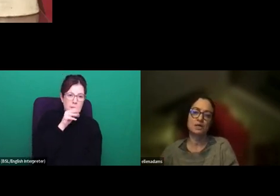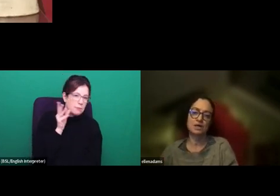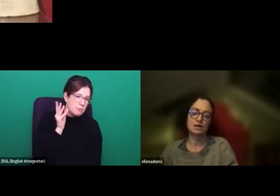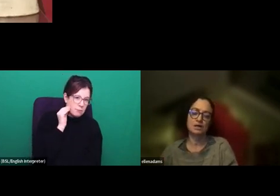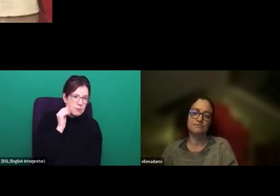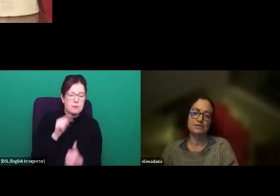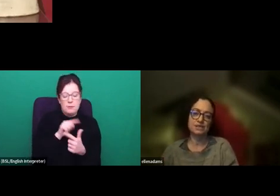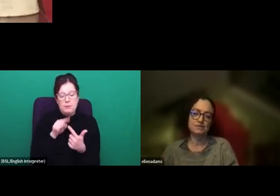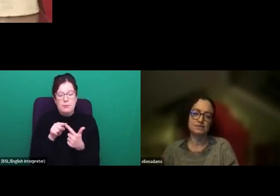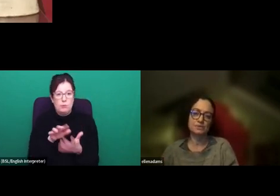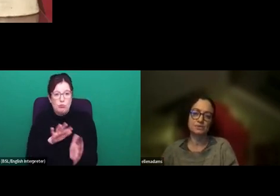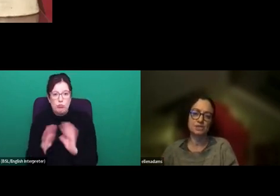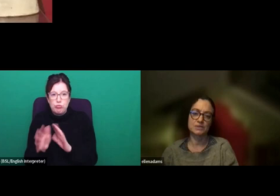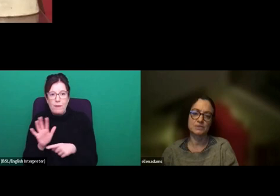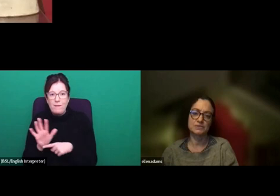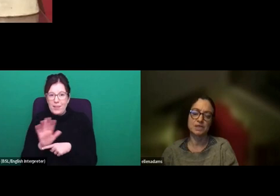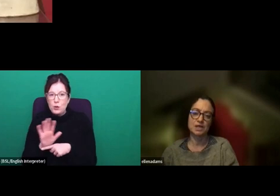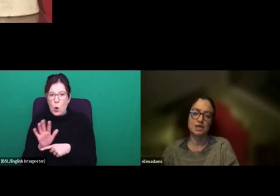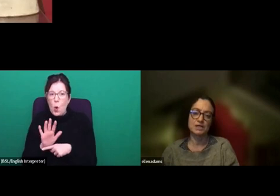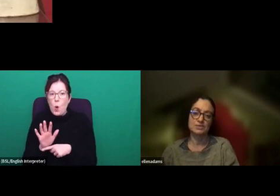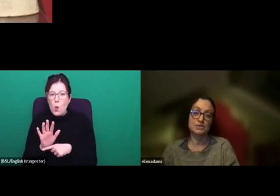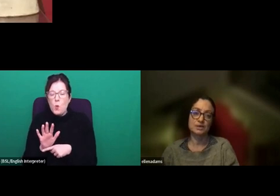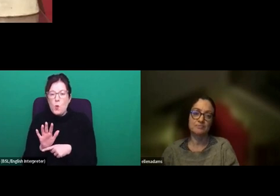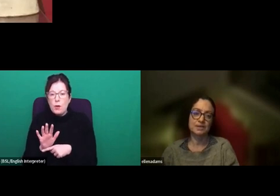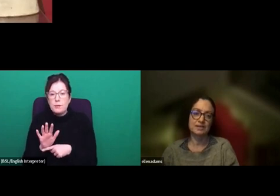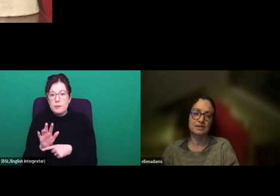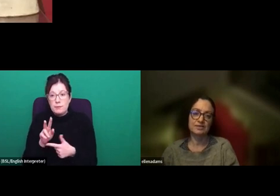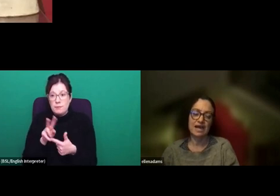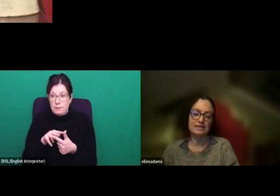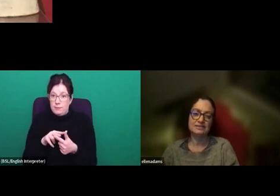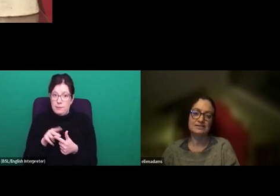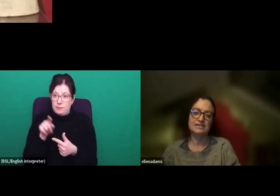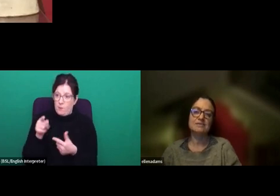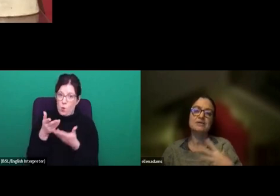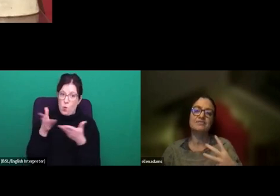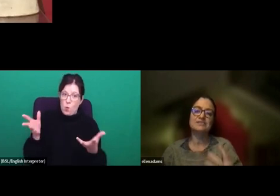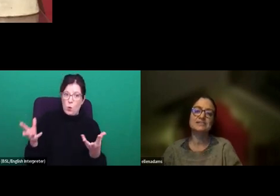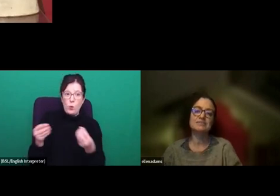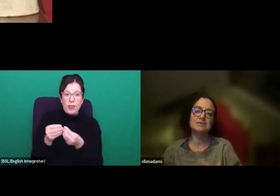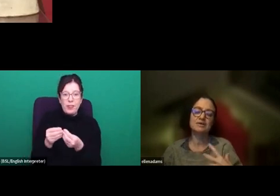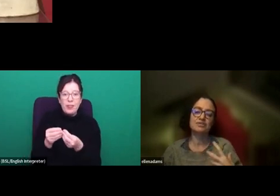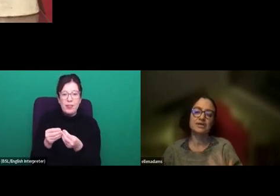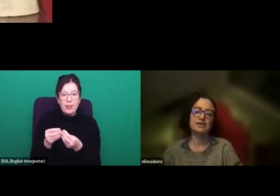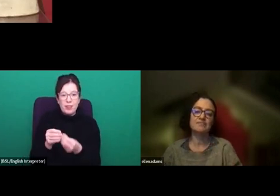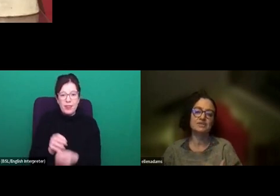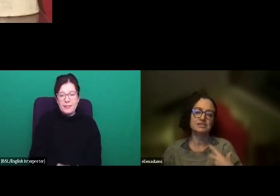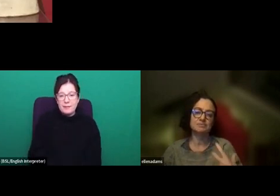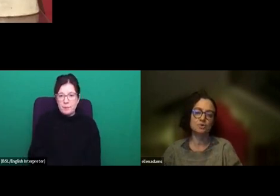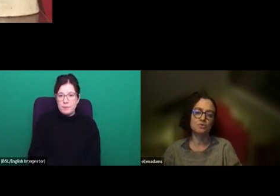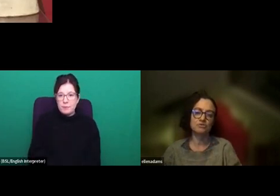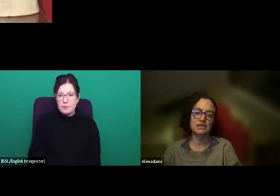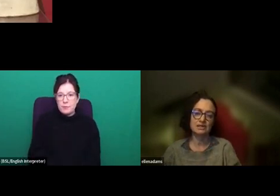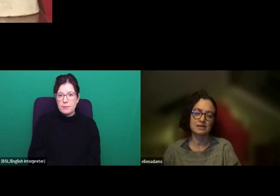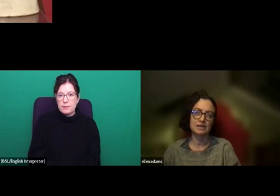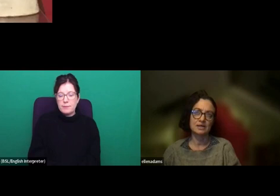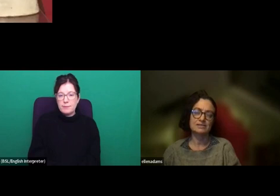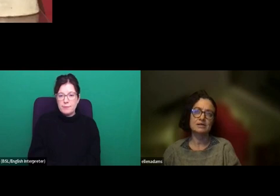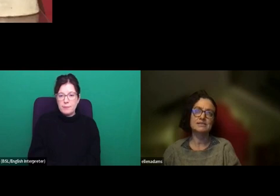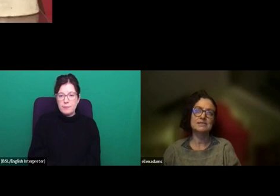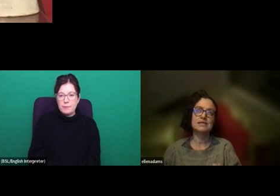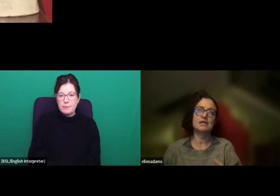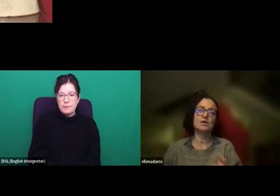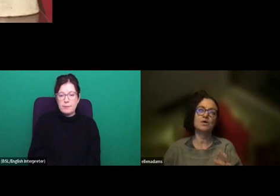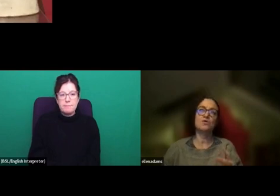BSL videos and audios to accompany that. And it's going to be of a similar thing of exploring